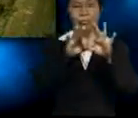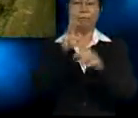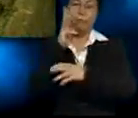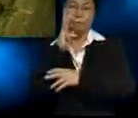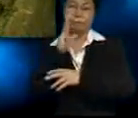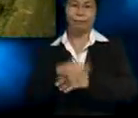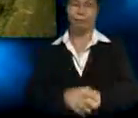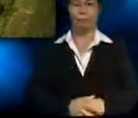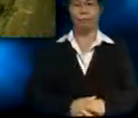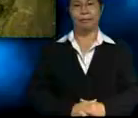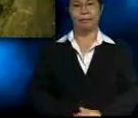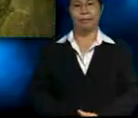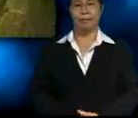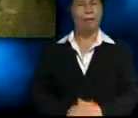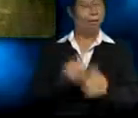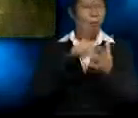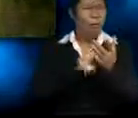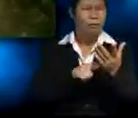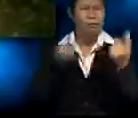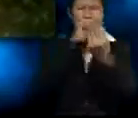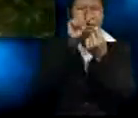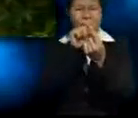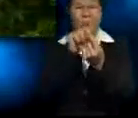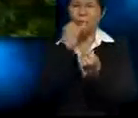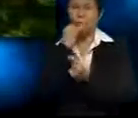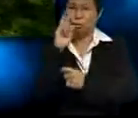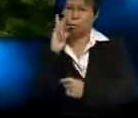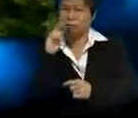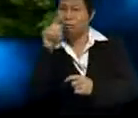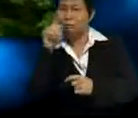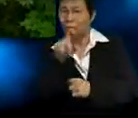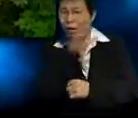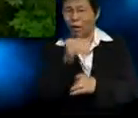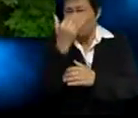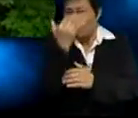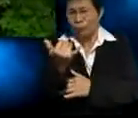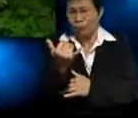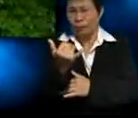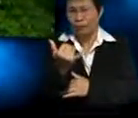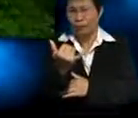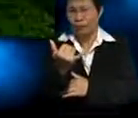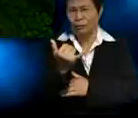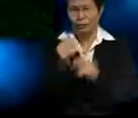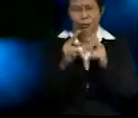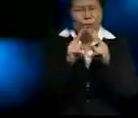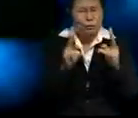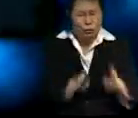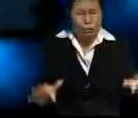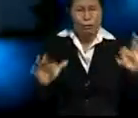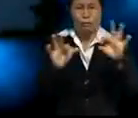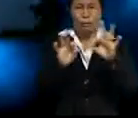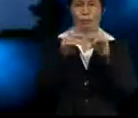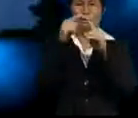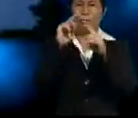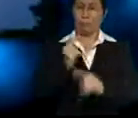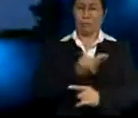water. What exactly is water, and why is it so important to